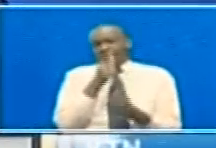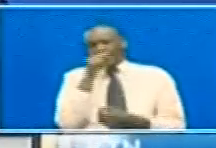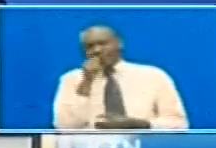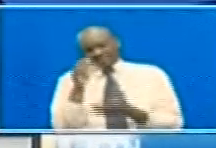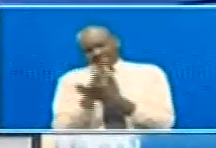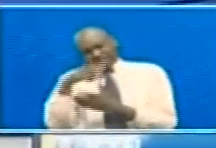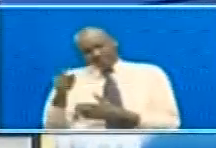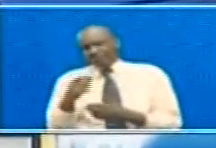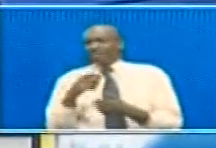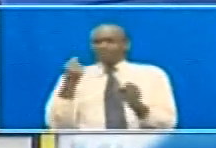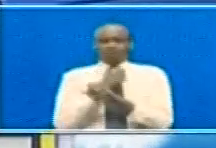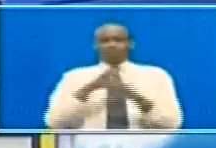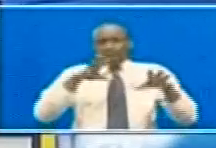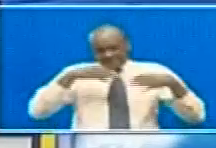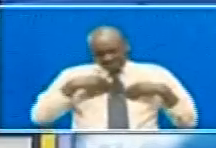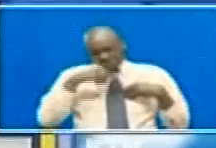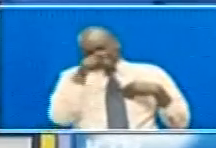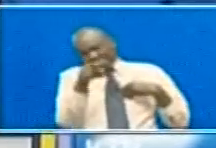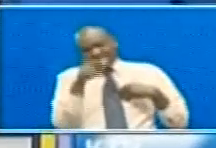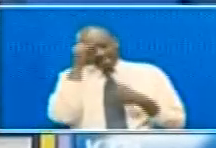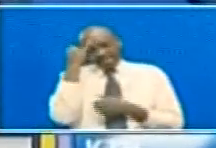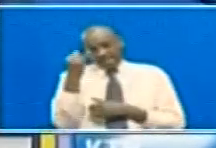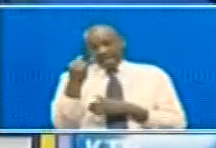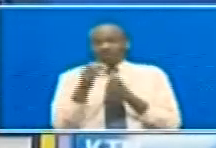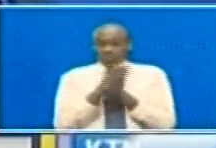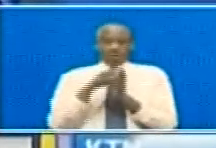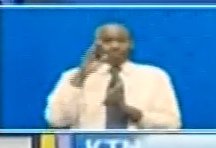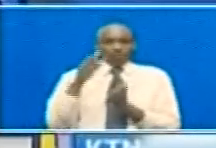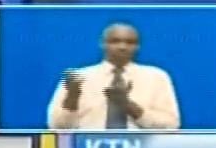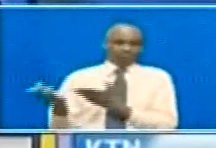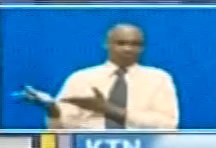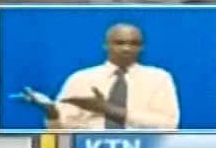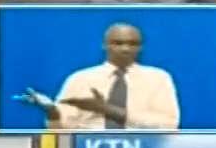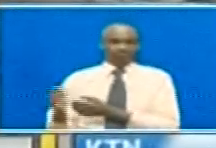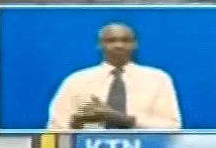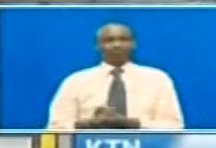the government's idea of financing projects? Here's more on that story.